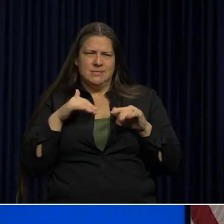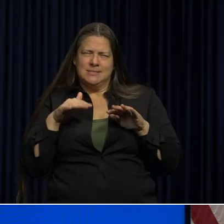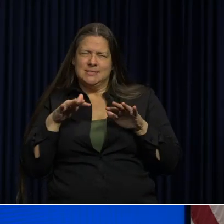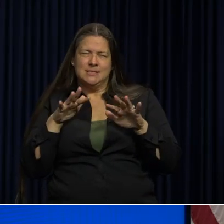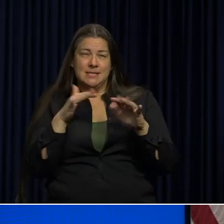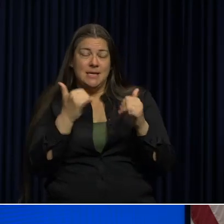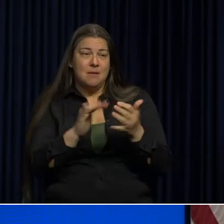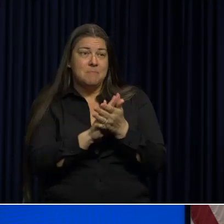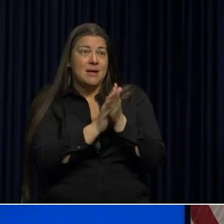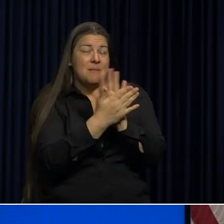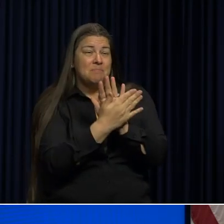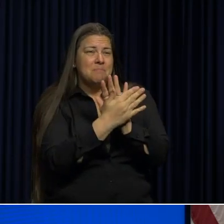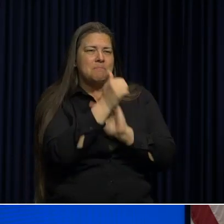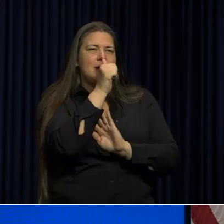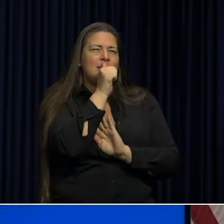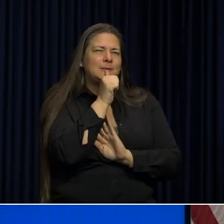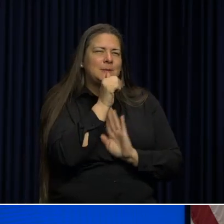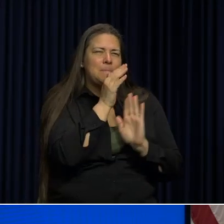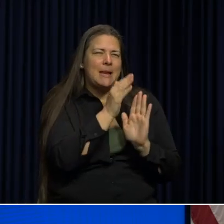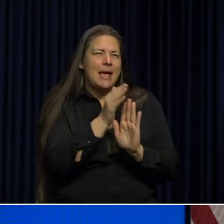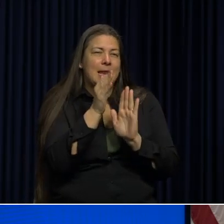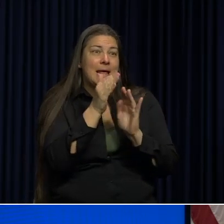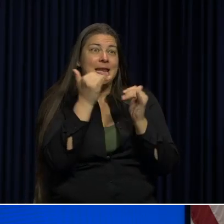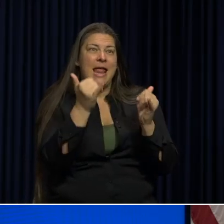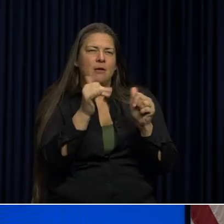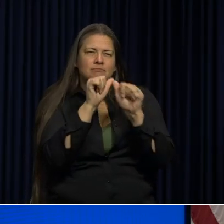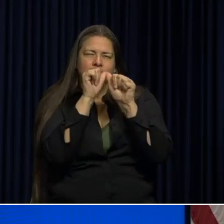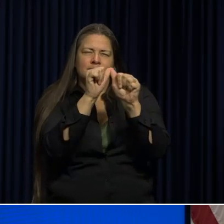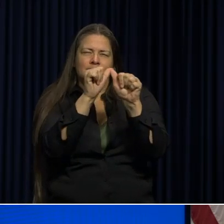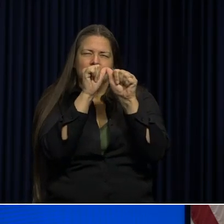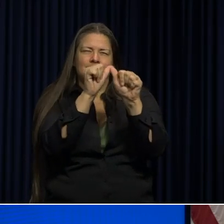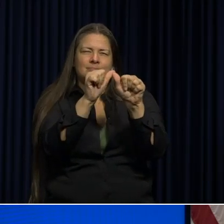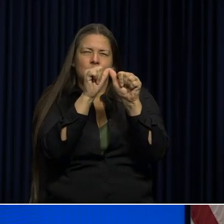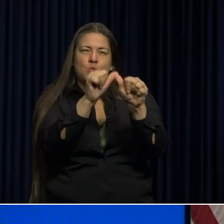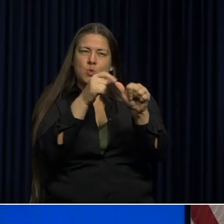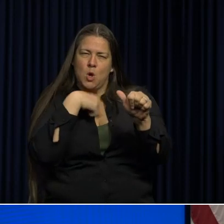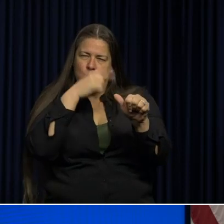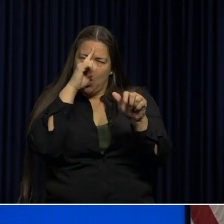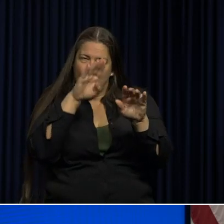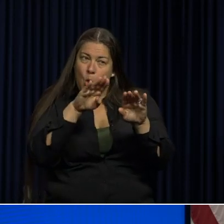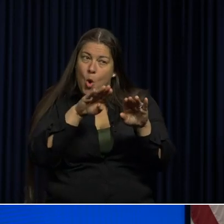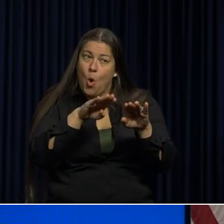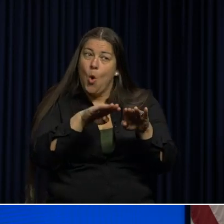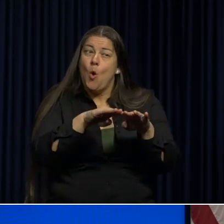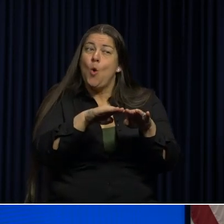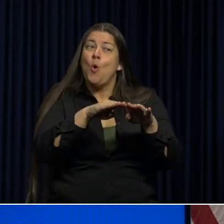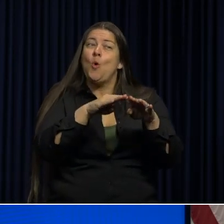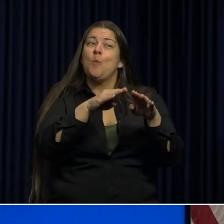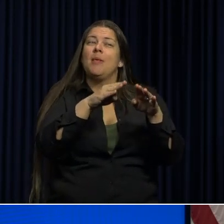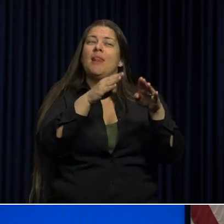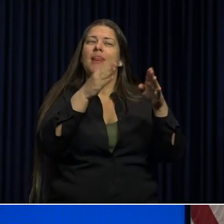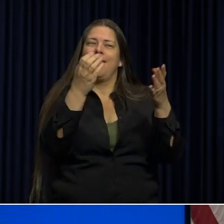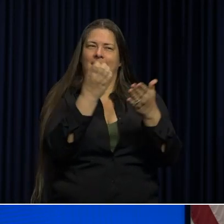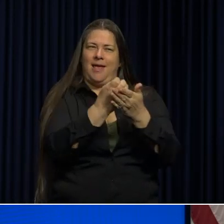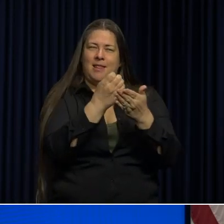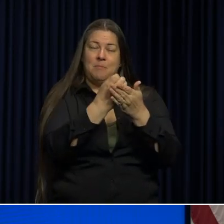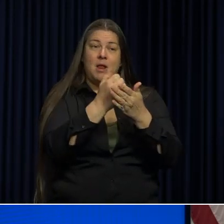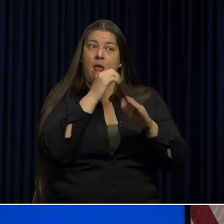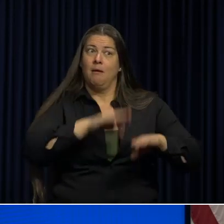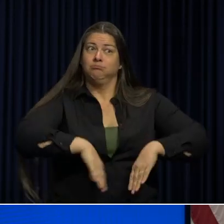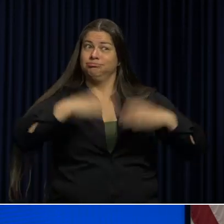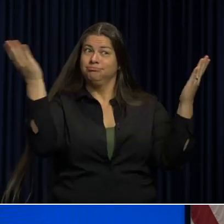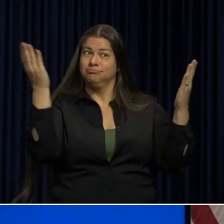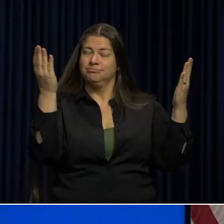and then we move into perseverance. We are going to reopen this economy. We're going to do it gradually, and we're going to be the smartest, not the